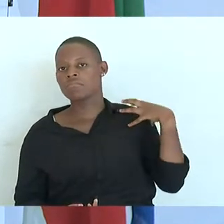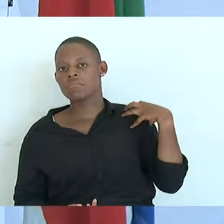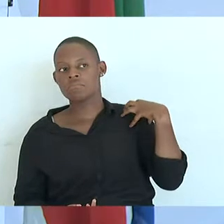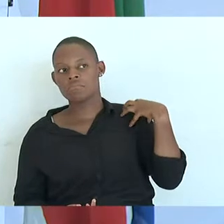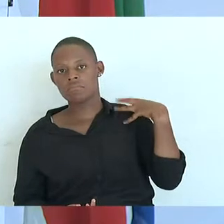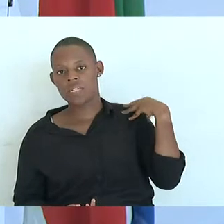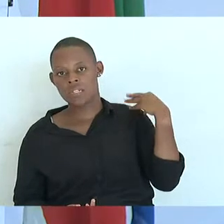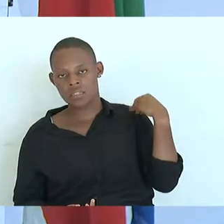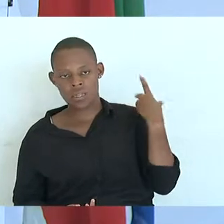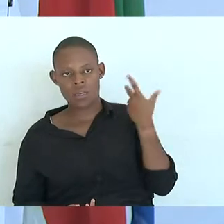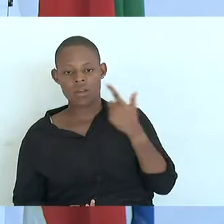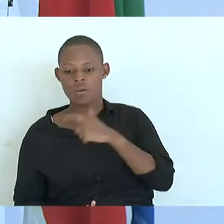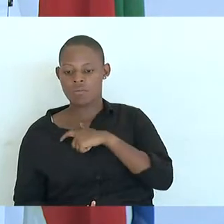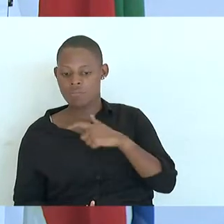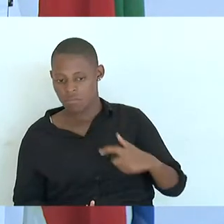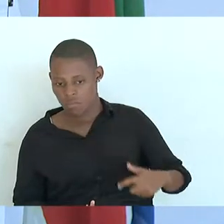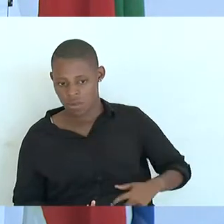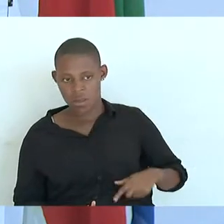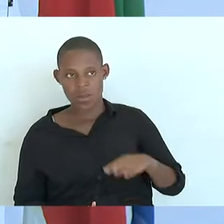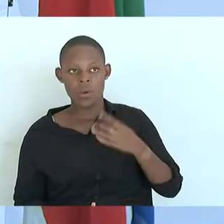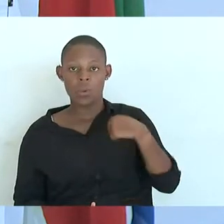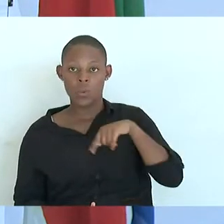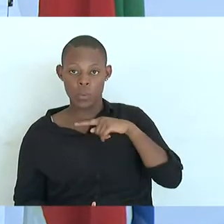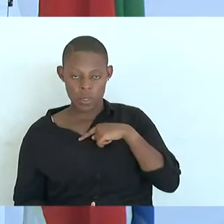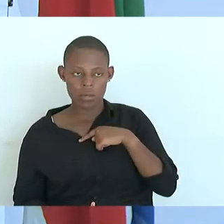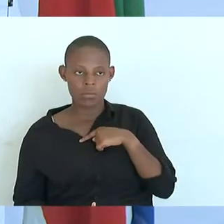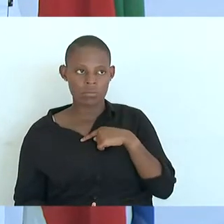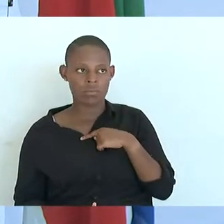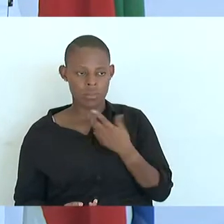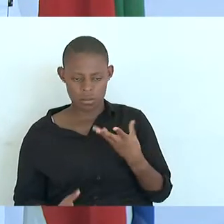we are part of this DDM,